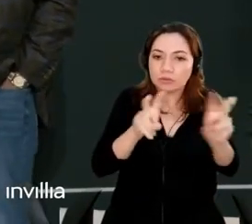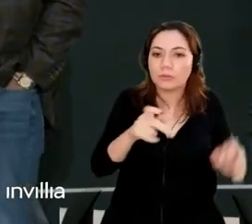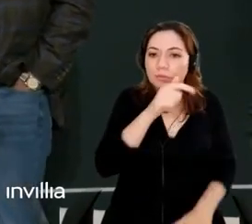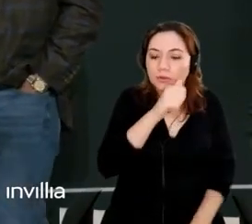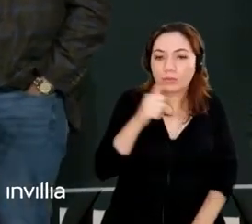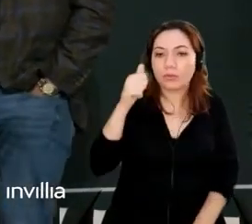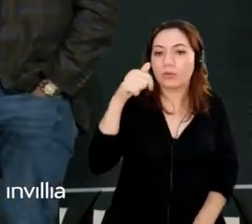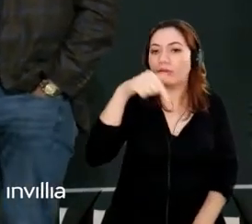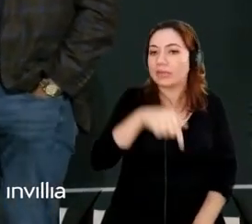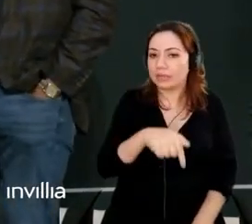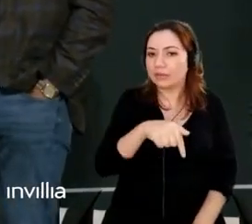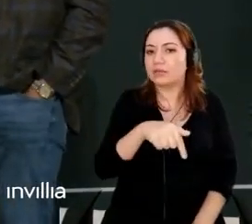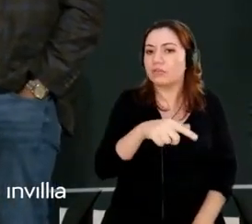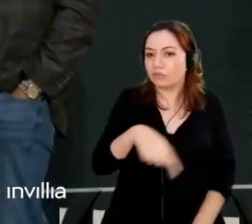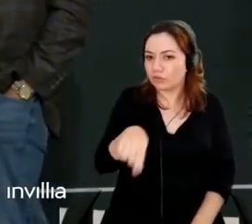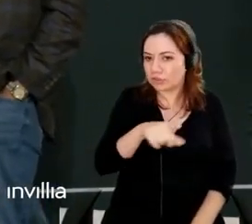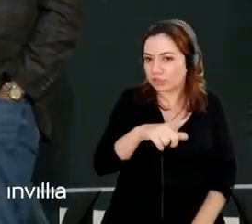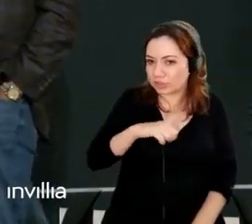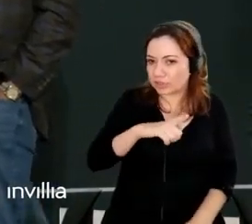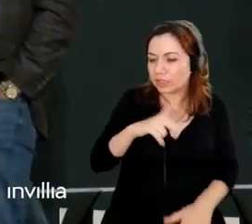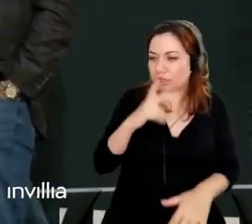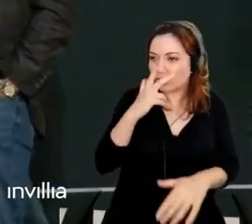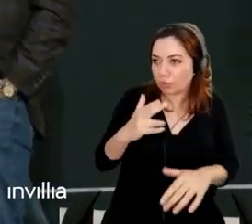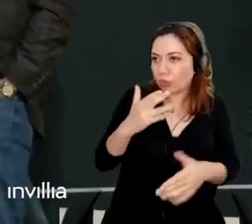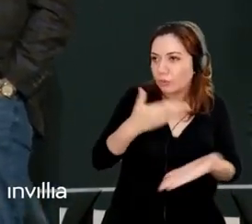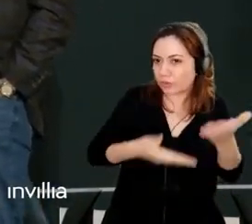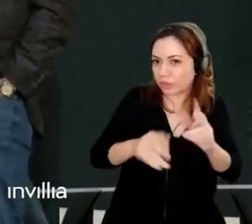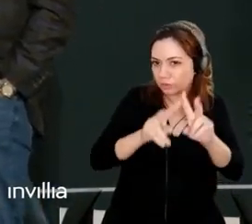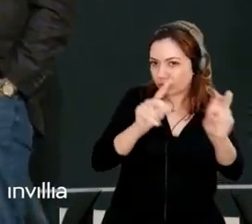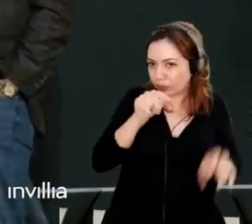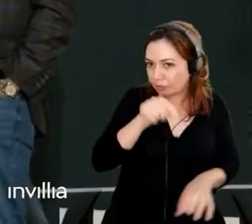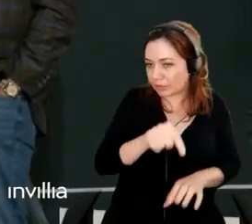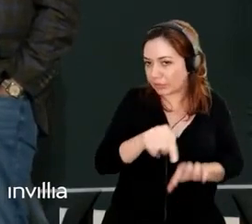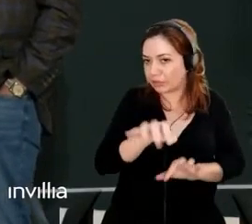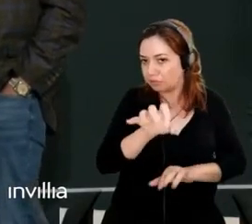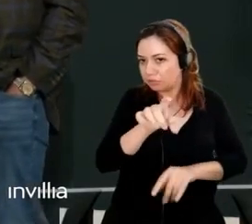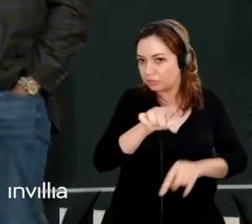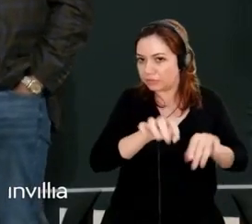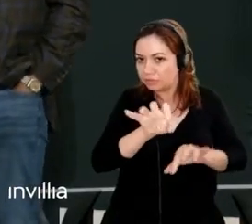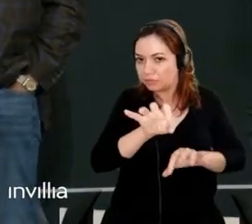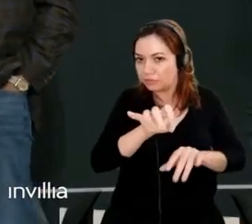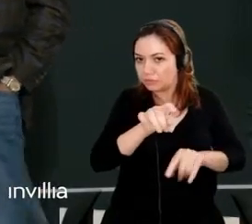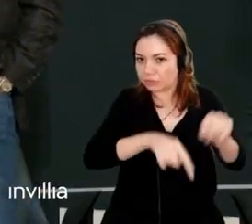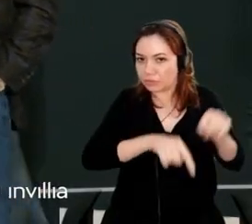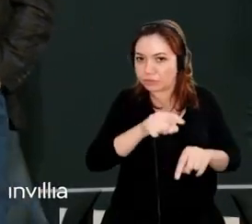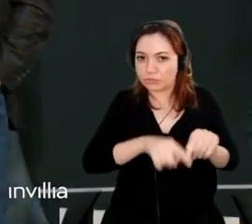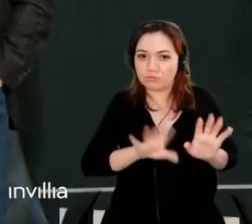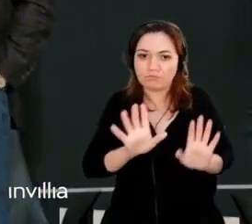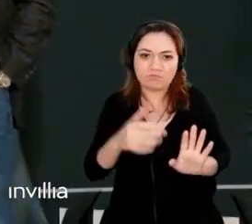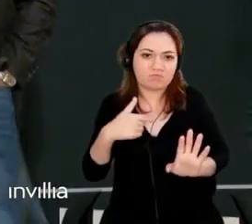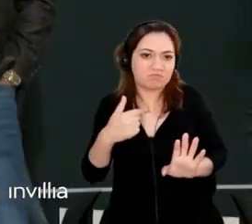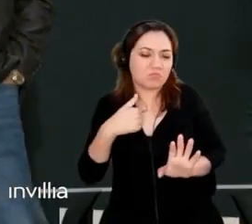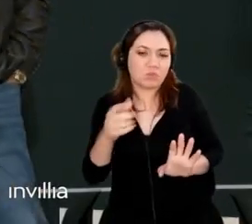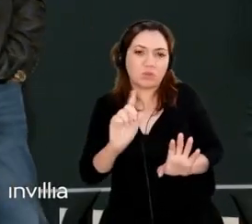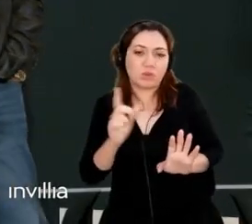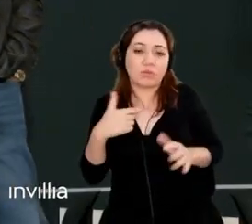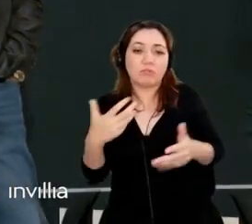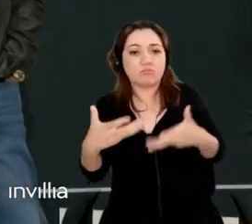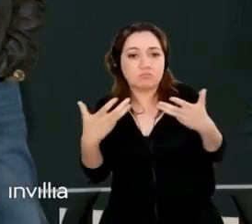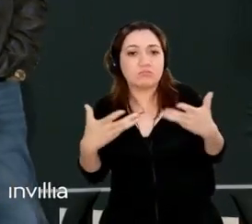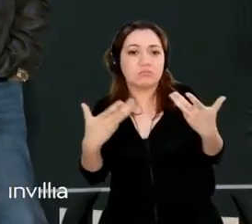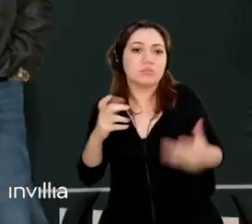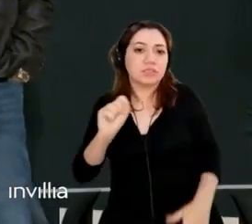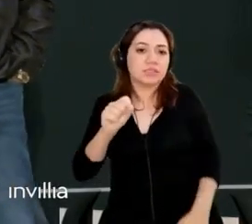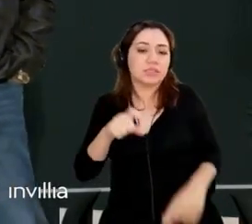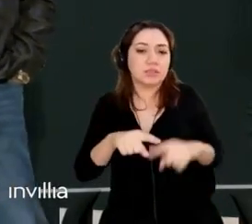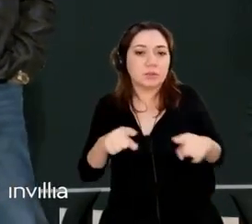Personally, don't. I'm very excited about it. Talking to customers, you know, AWS has released a bunch of new services